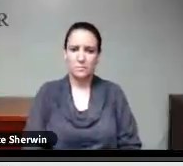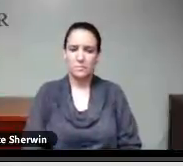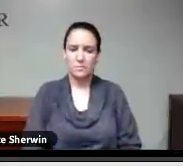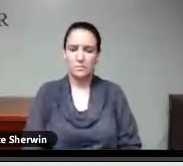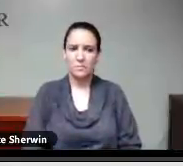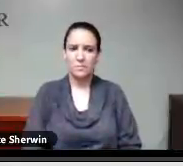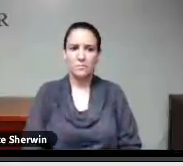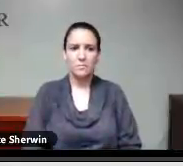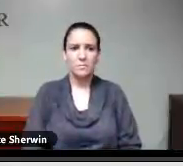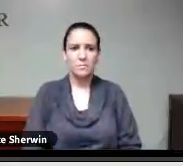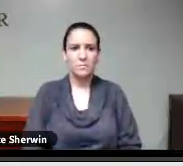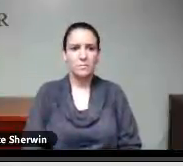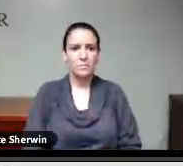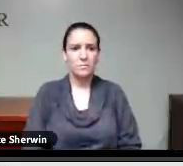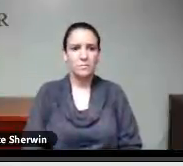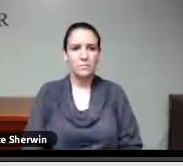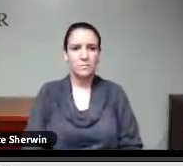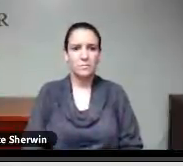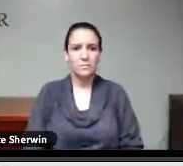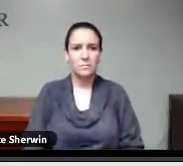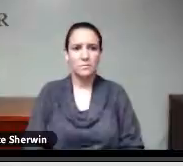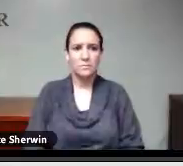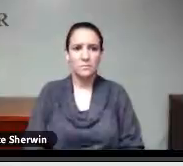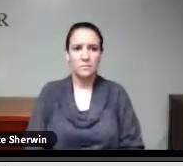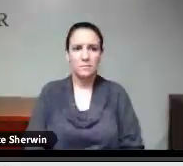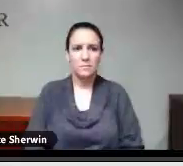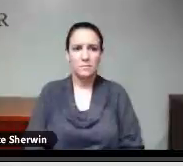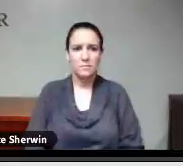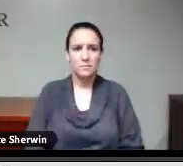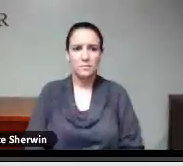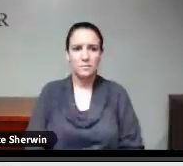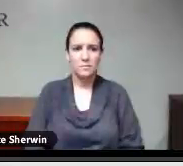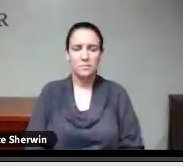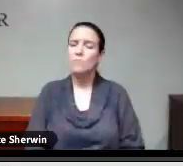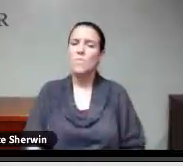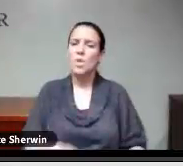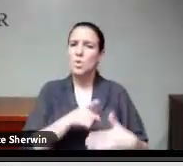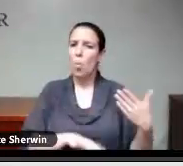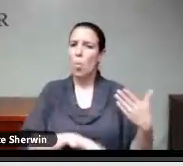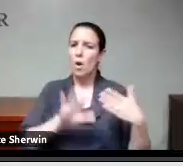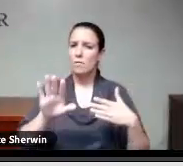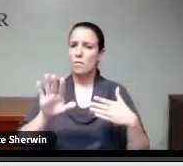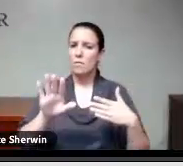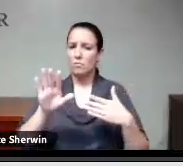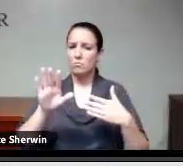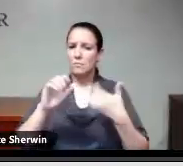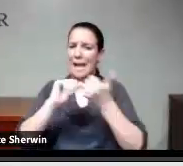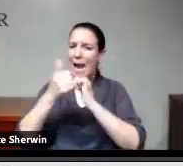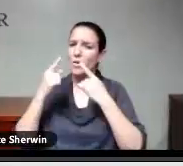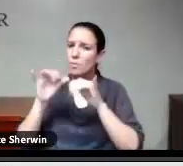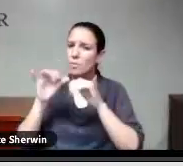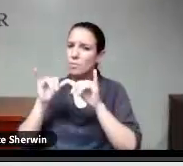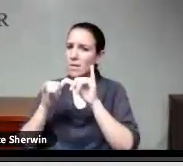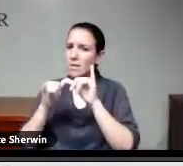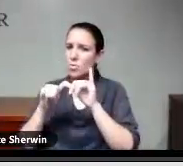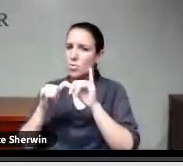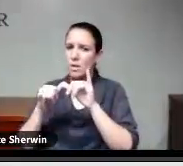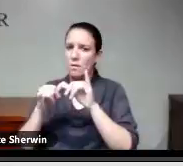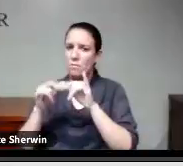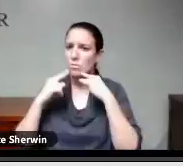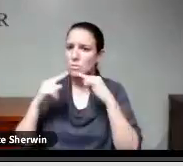Articulating up front what your success criteria are. One of the things that is really important to think about is